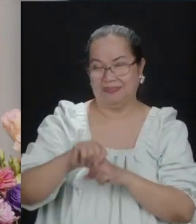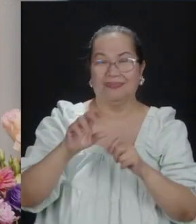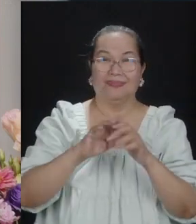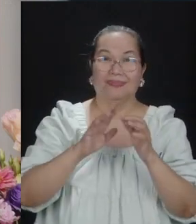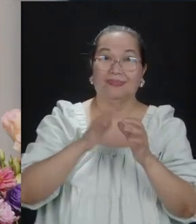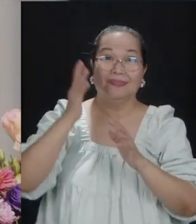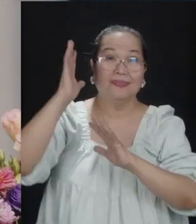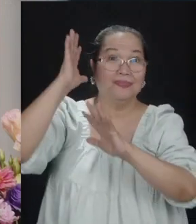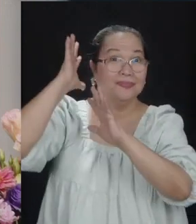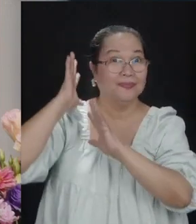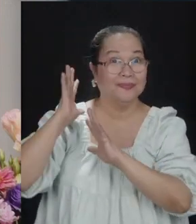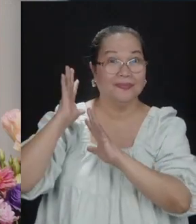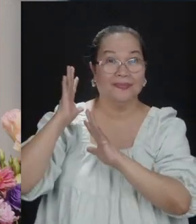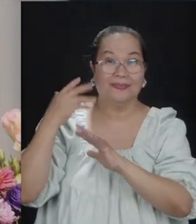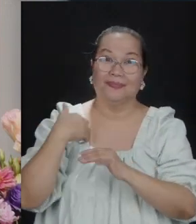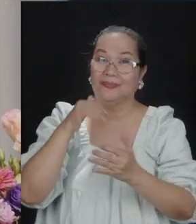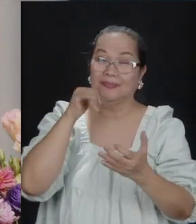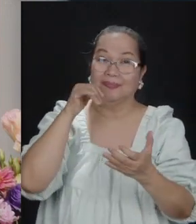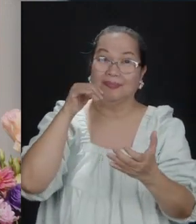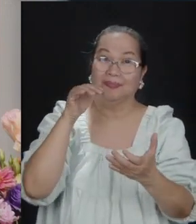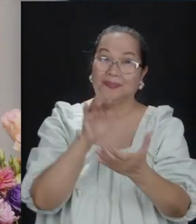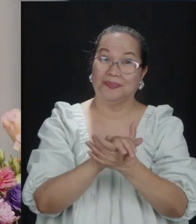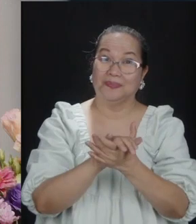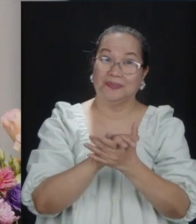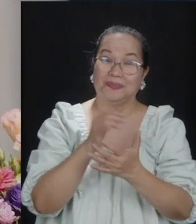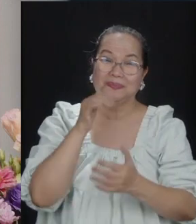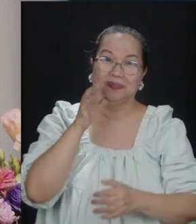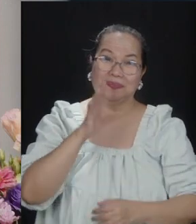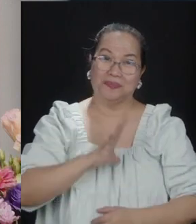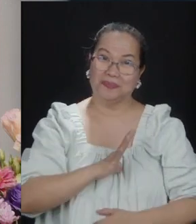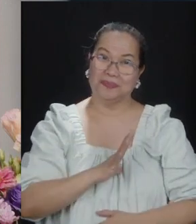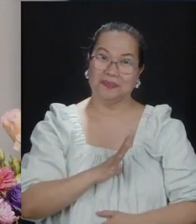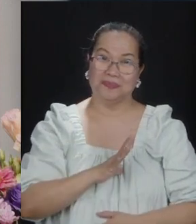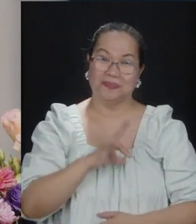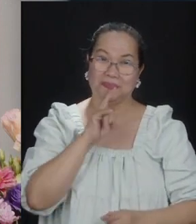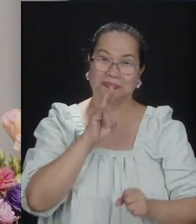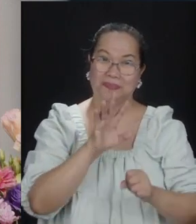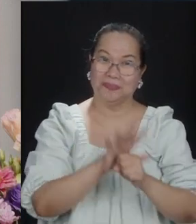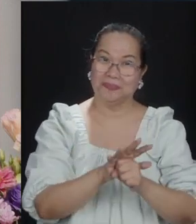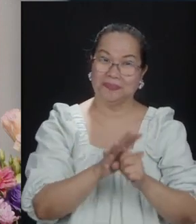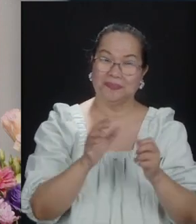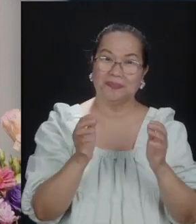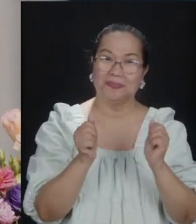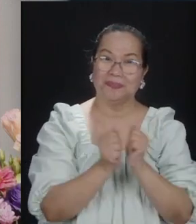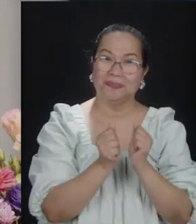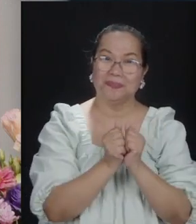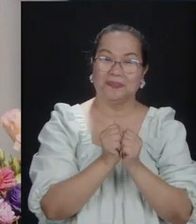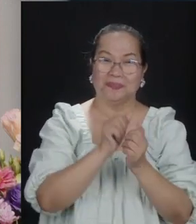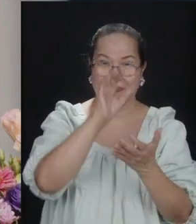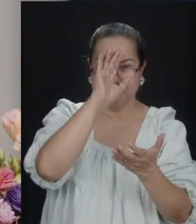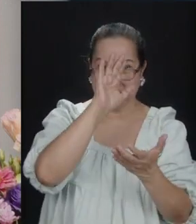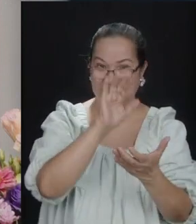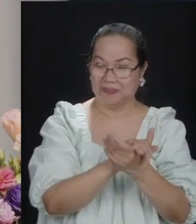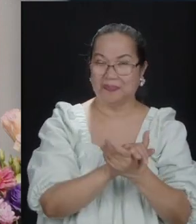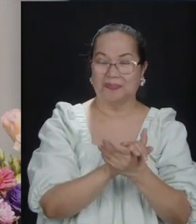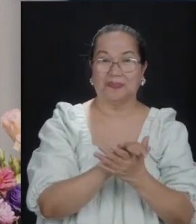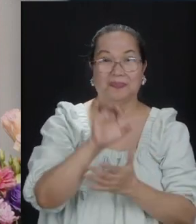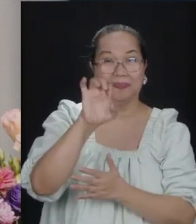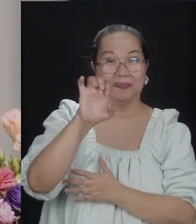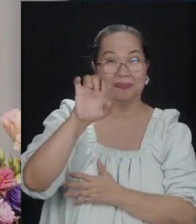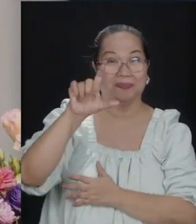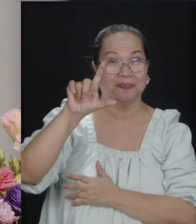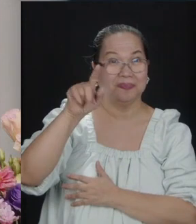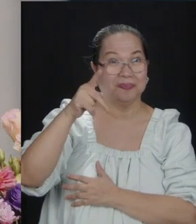days, women's vows can be nullified by their husbands. But Elkanah